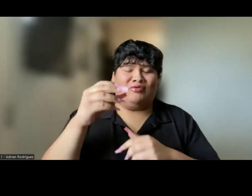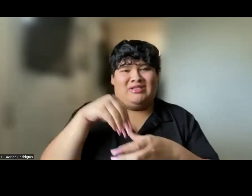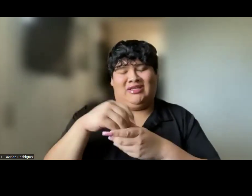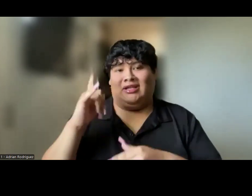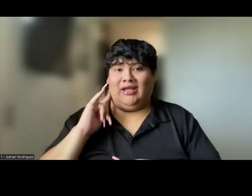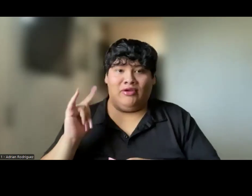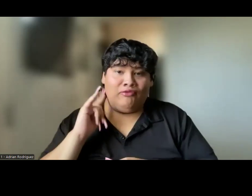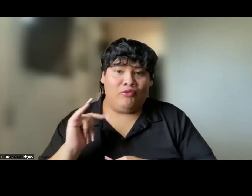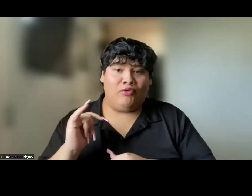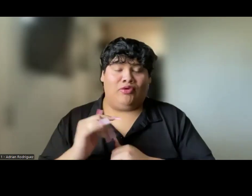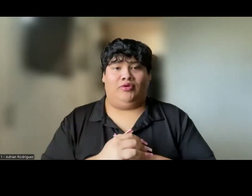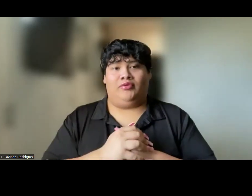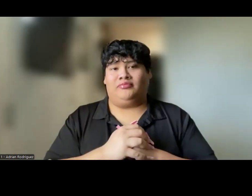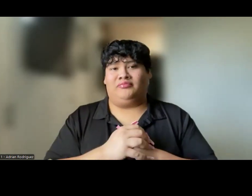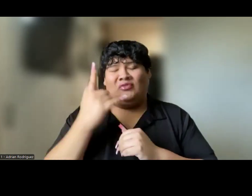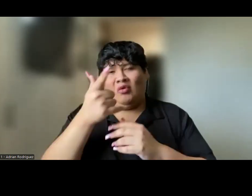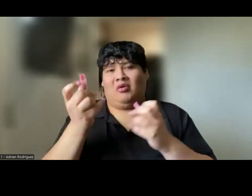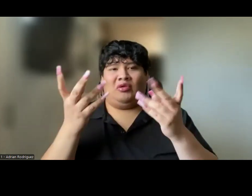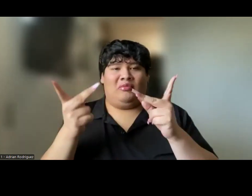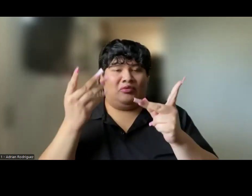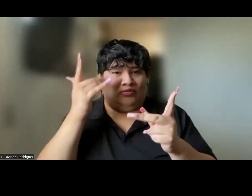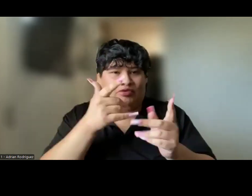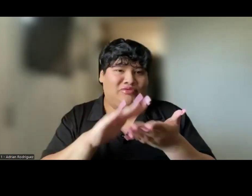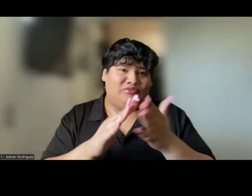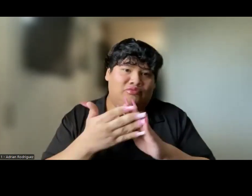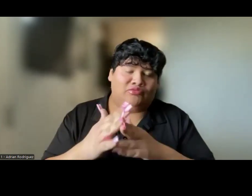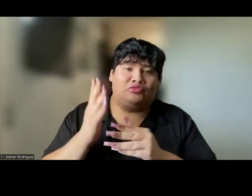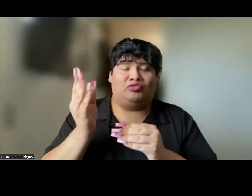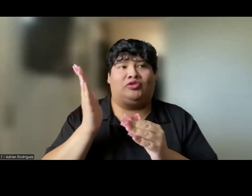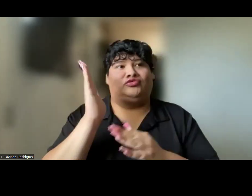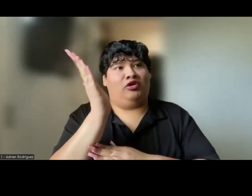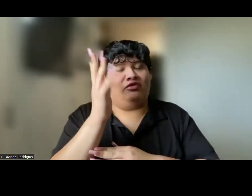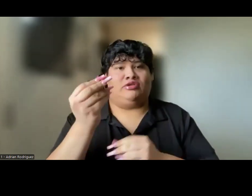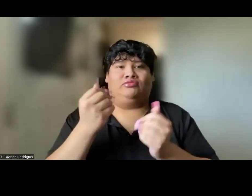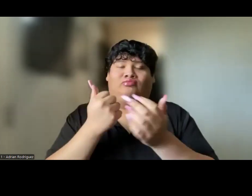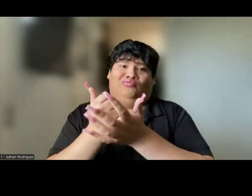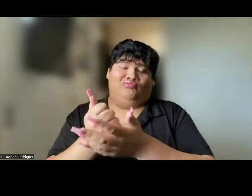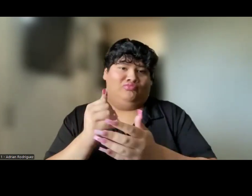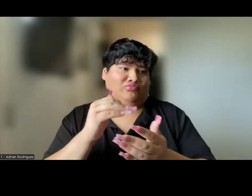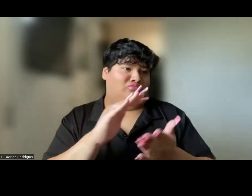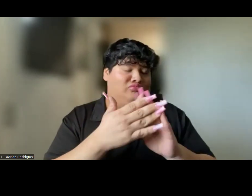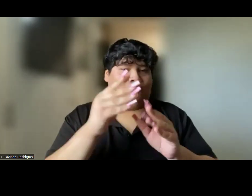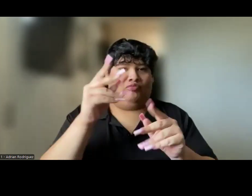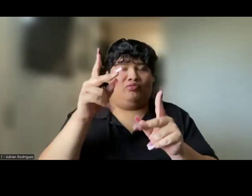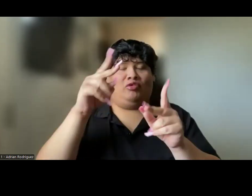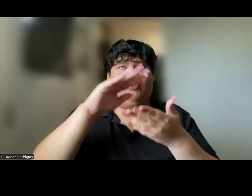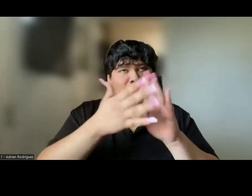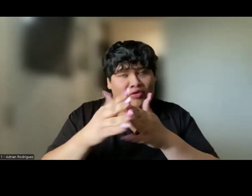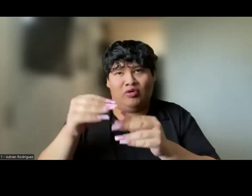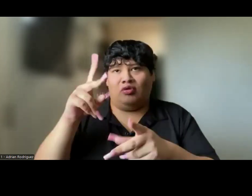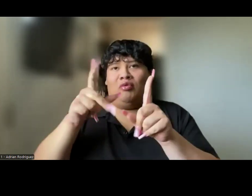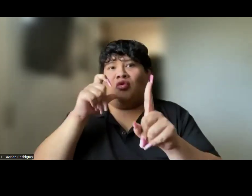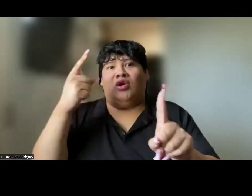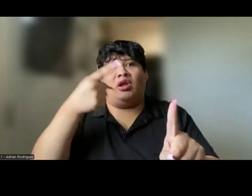California. Obviously, many of you on this committee provide direct services and support to community members who are being targeted by